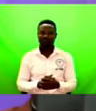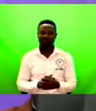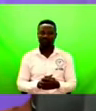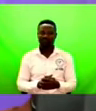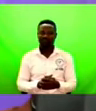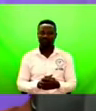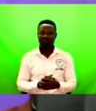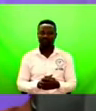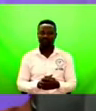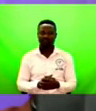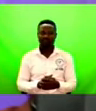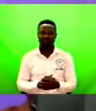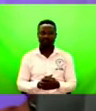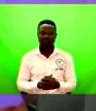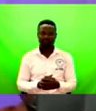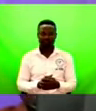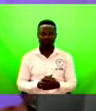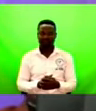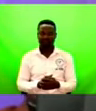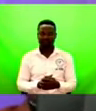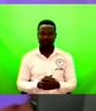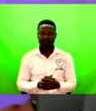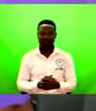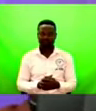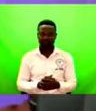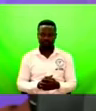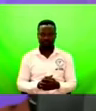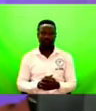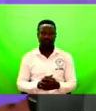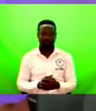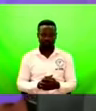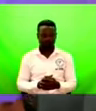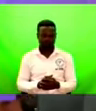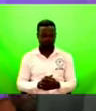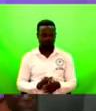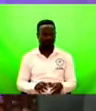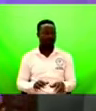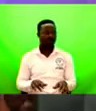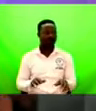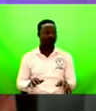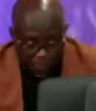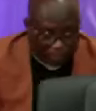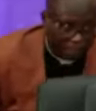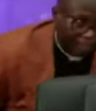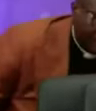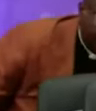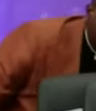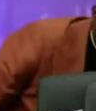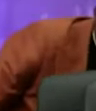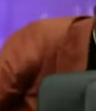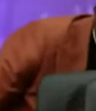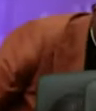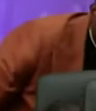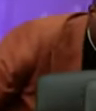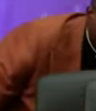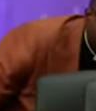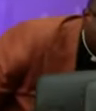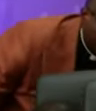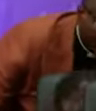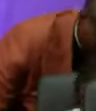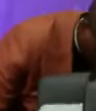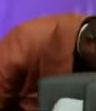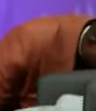all rise to our feet as we sing together with the voice of Pentecost? Charge to